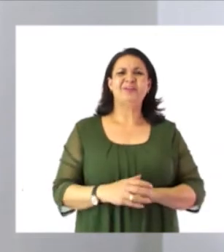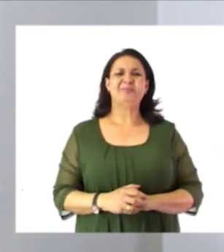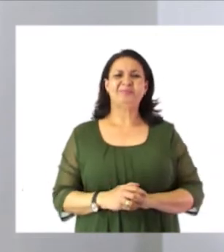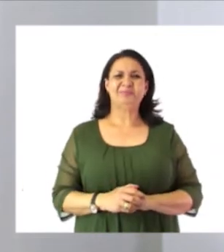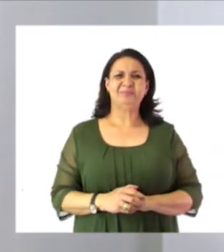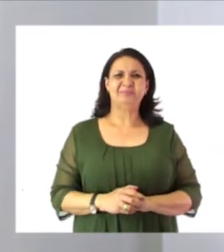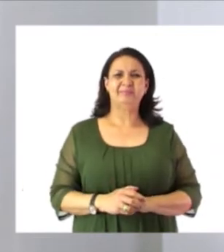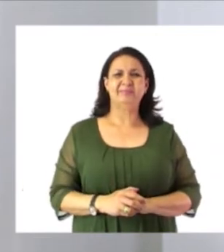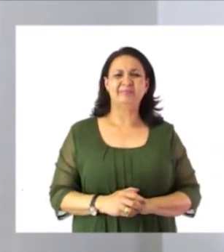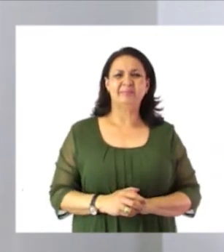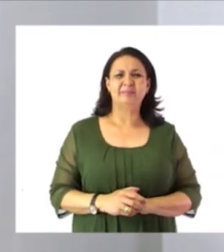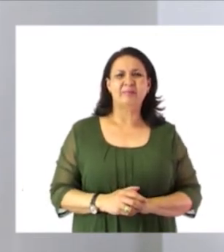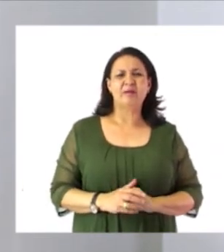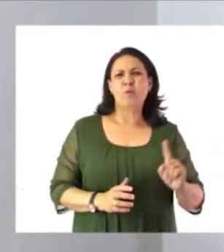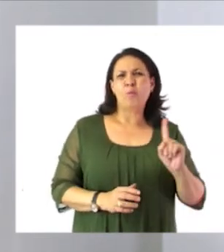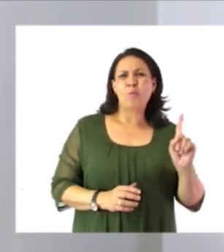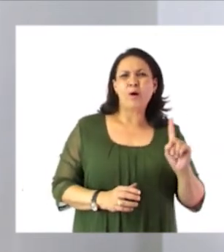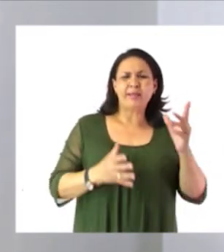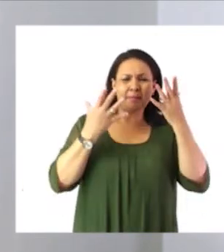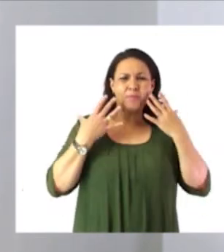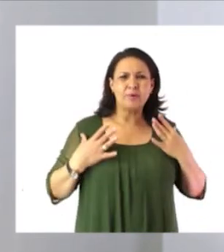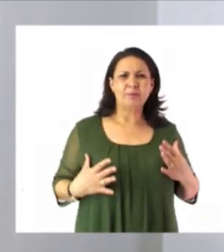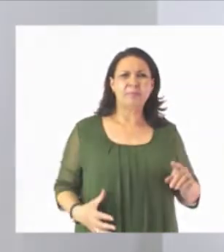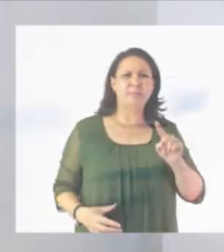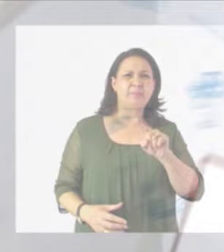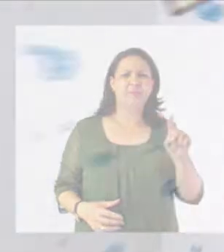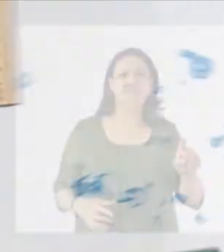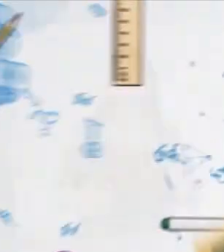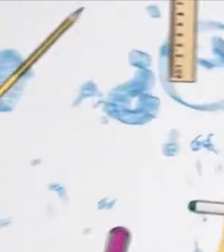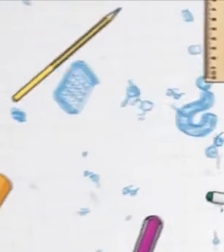See what body parts or the head parts are missing.